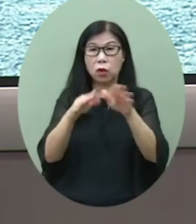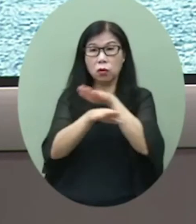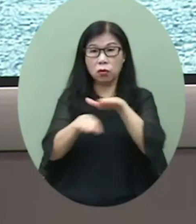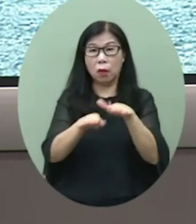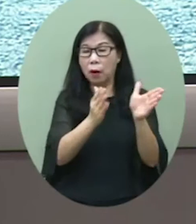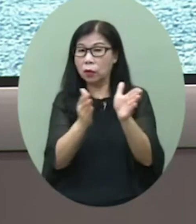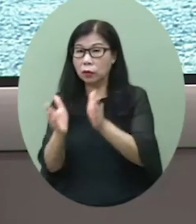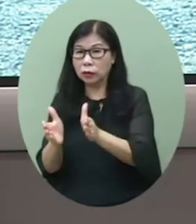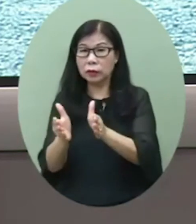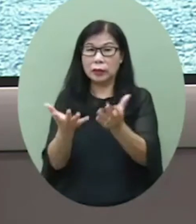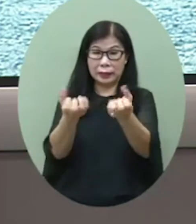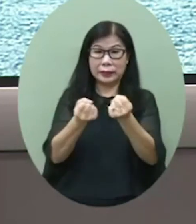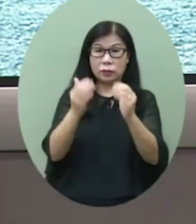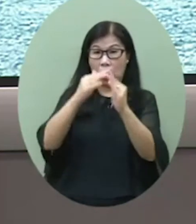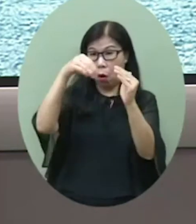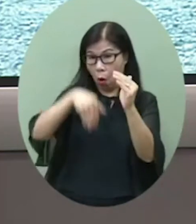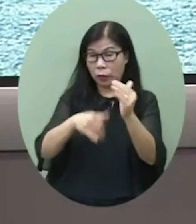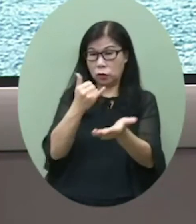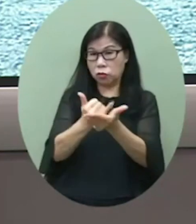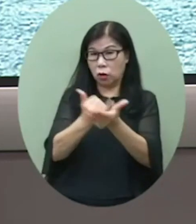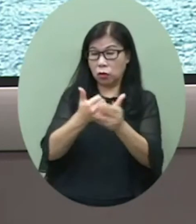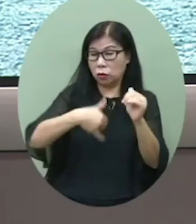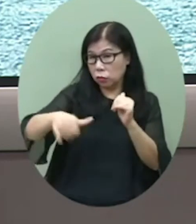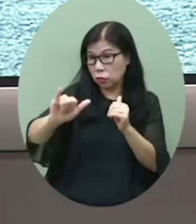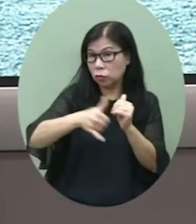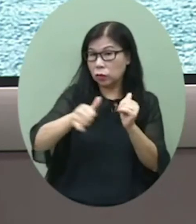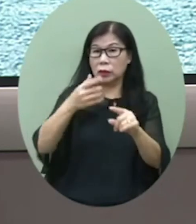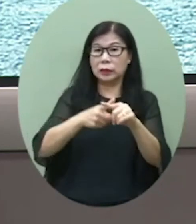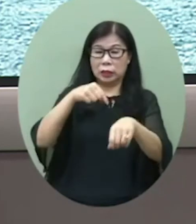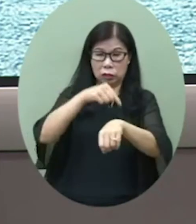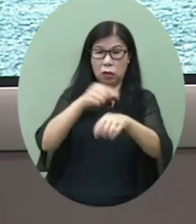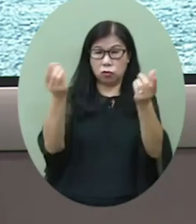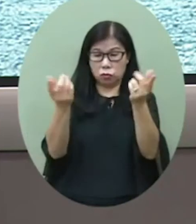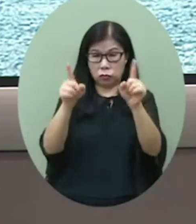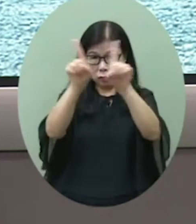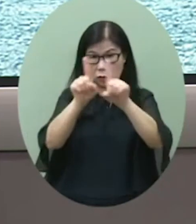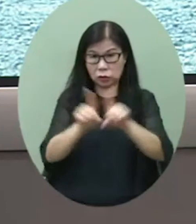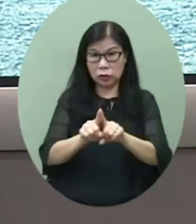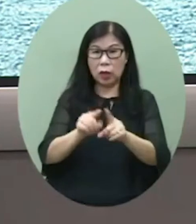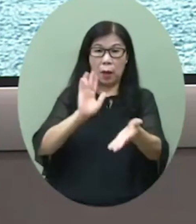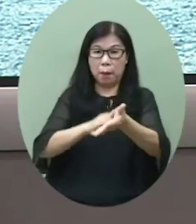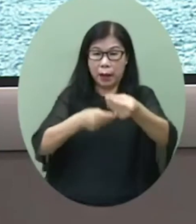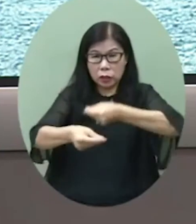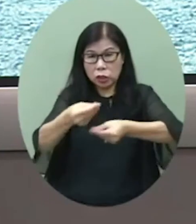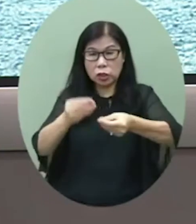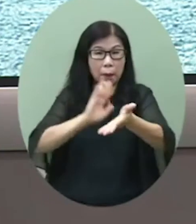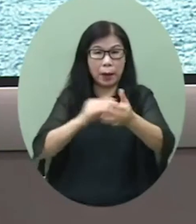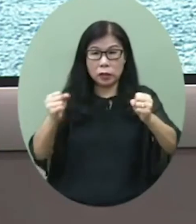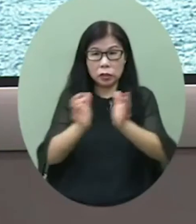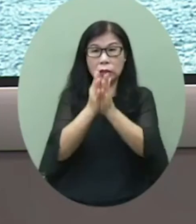mandatory home quarantine, and the EAC is of the view that it's hard for them to make arrangement